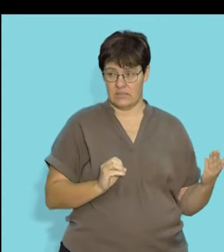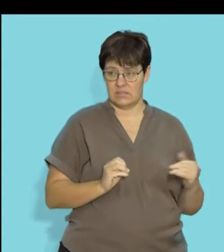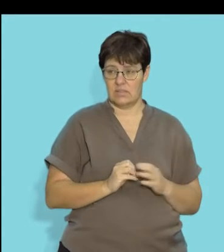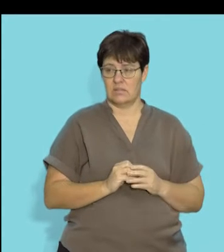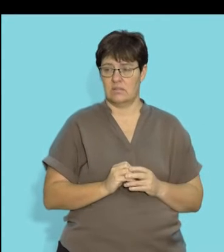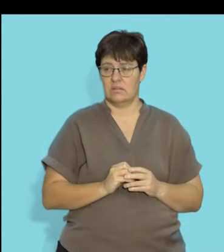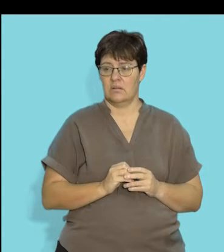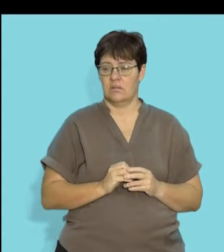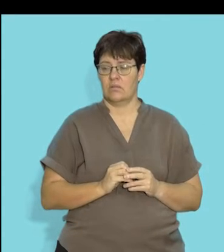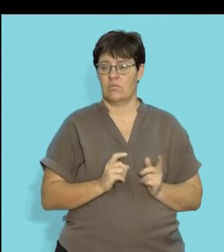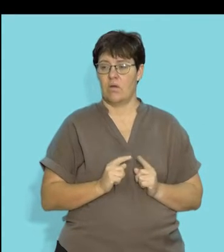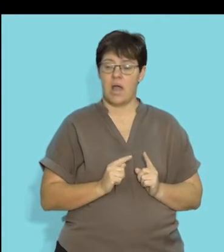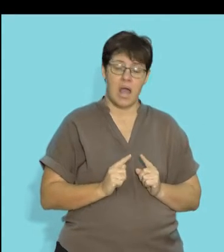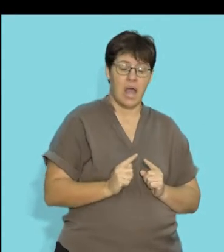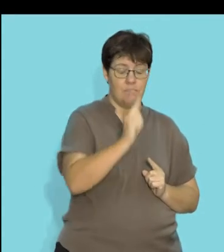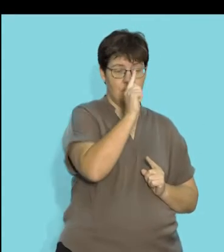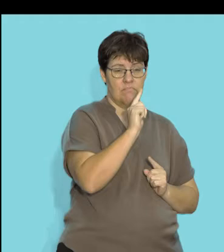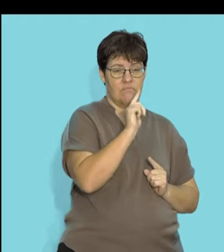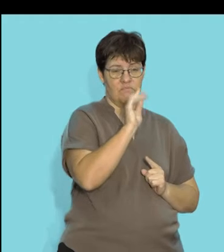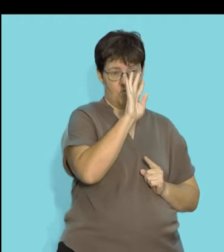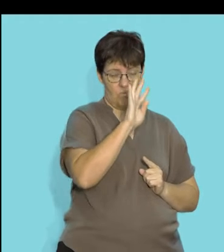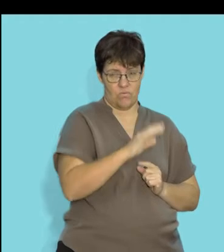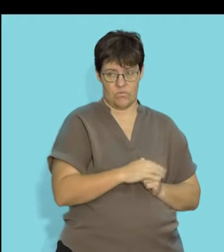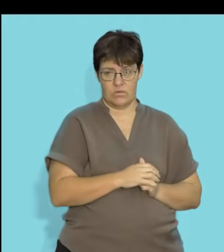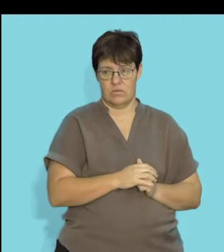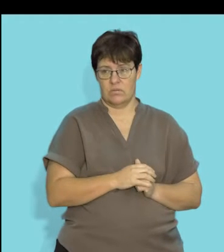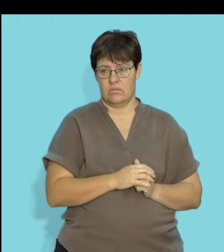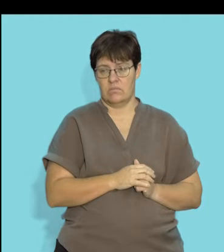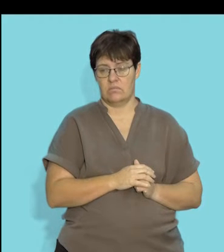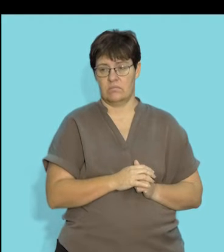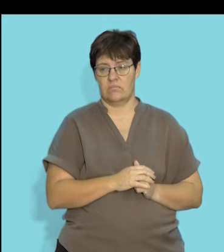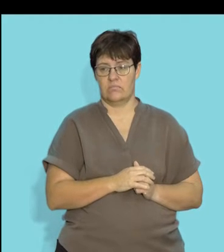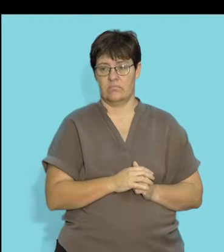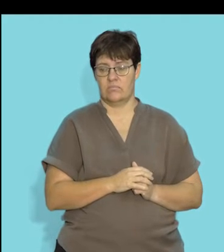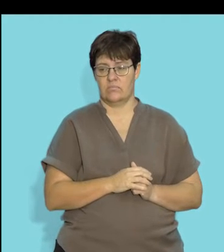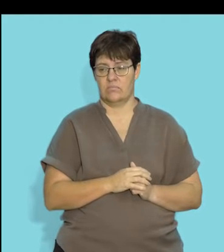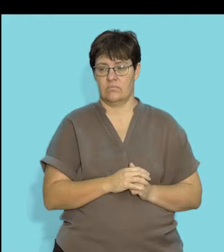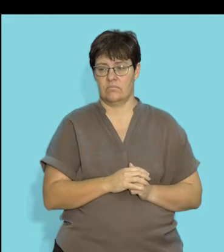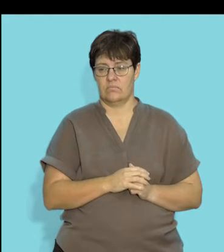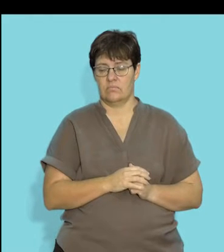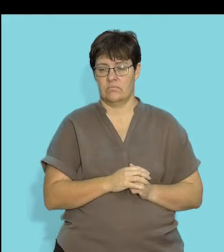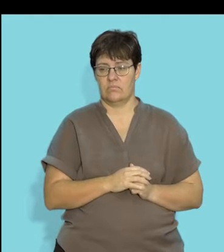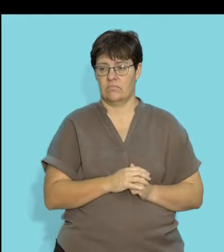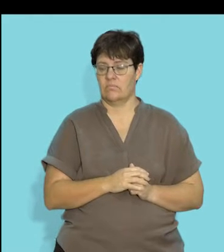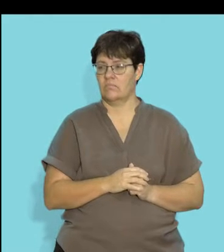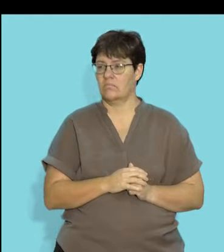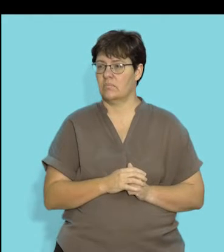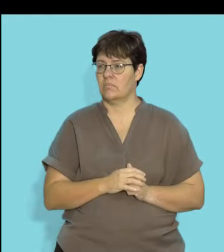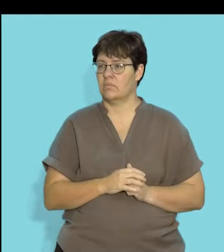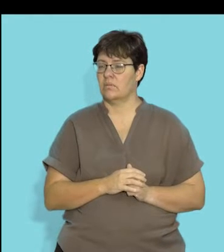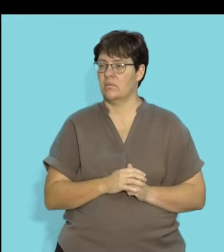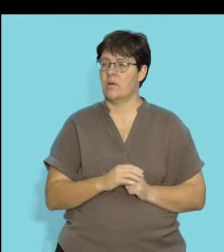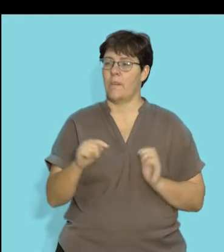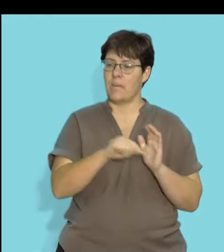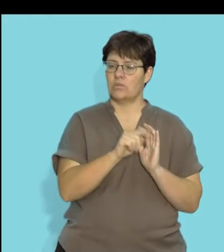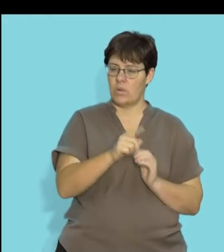2 units to the left. At minus 2, you move 4 units up. So it will land you at this particular point